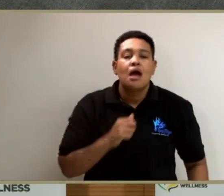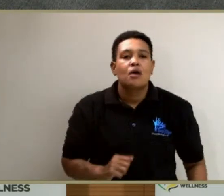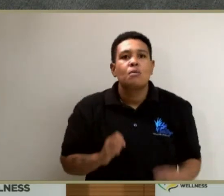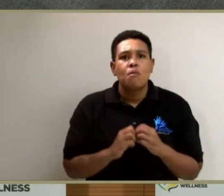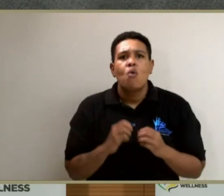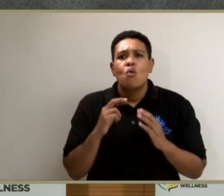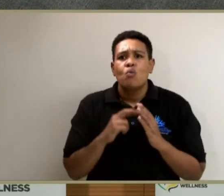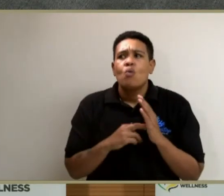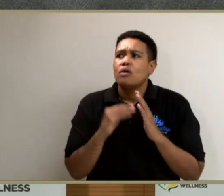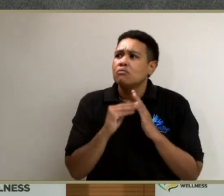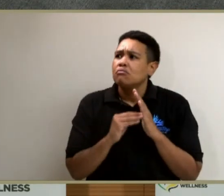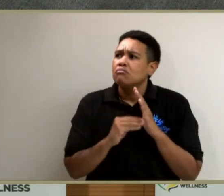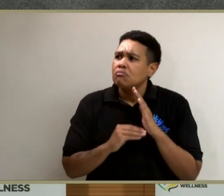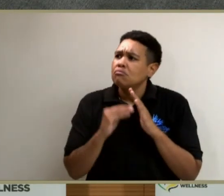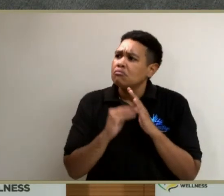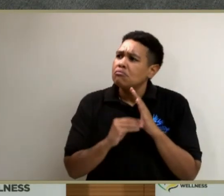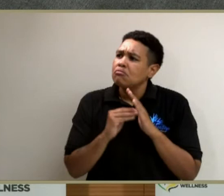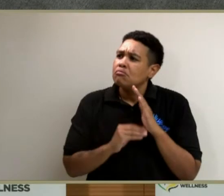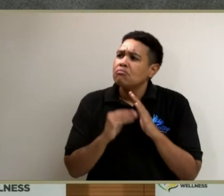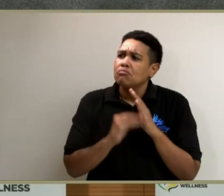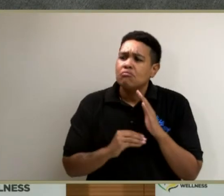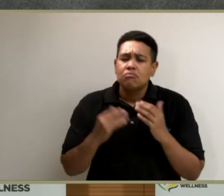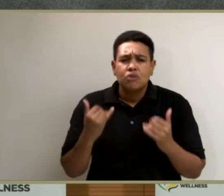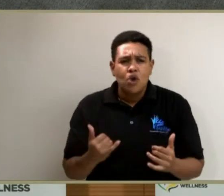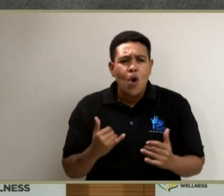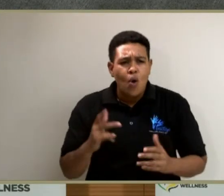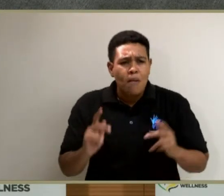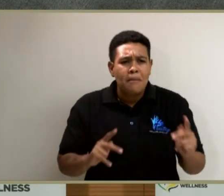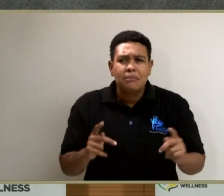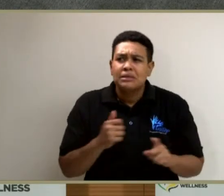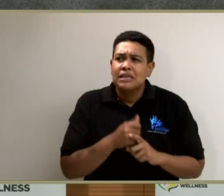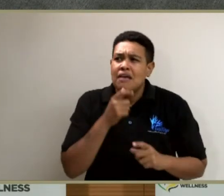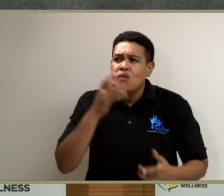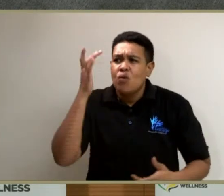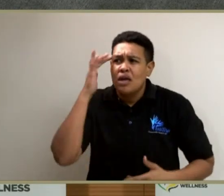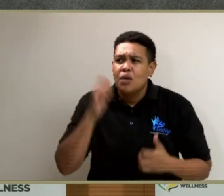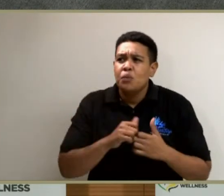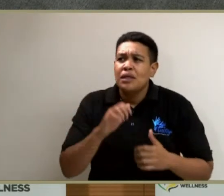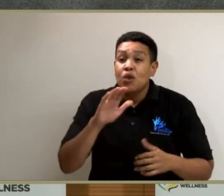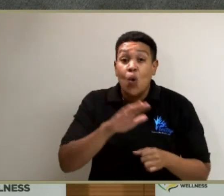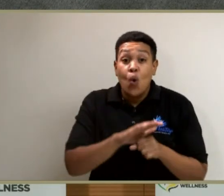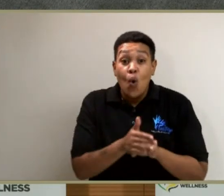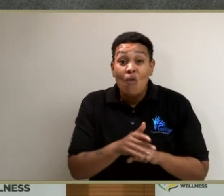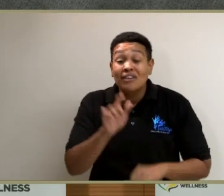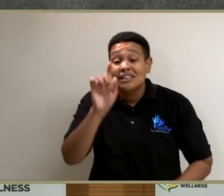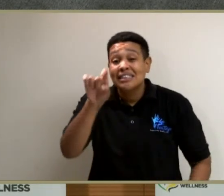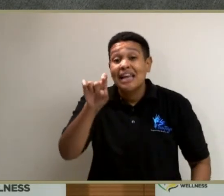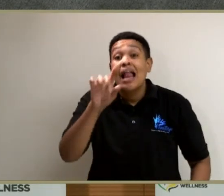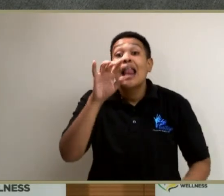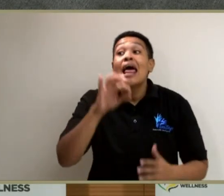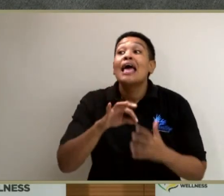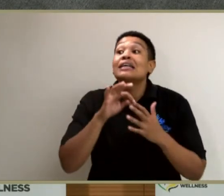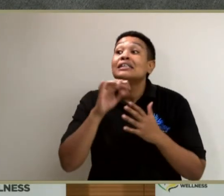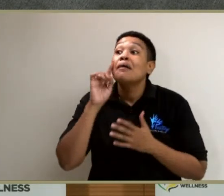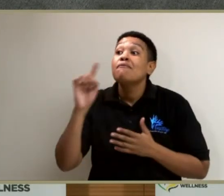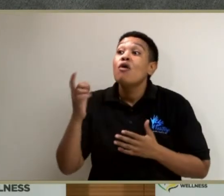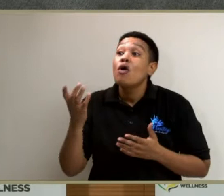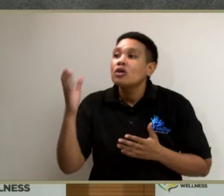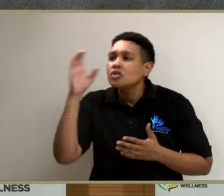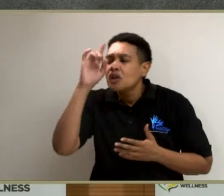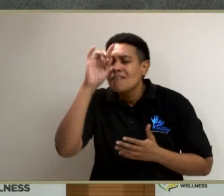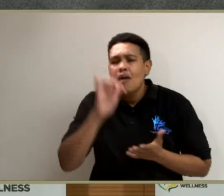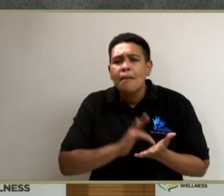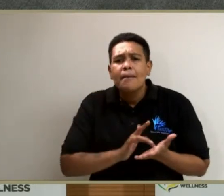on. There are several components of that. A person who is ill with COVID-19 shall, except for the purpose of seeking urgent